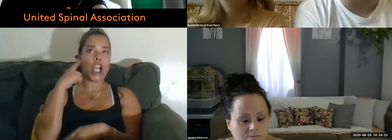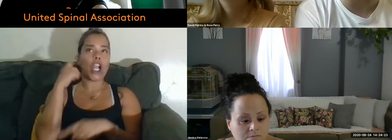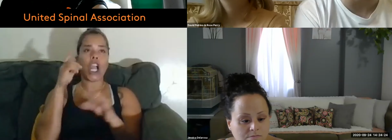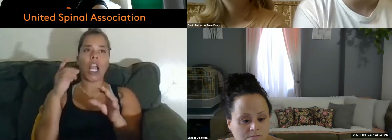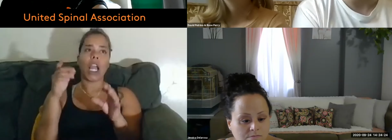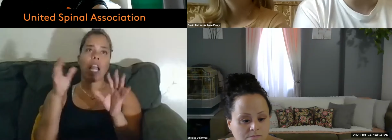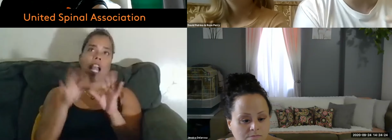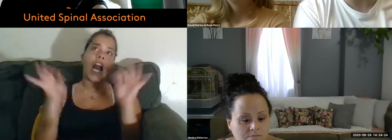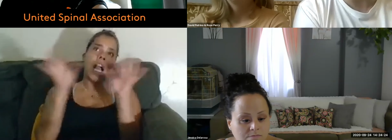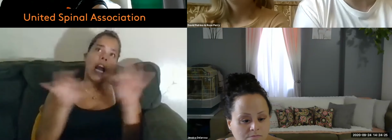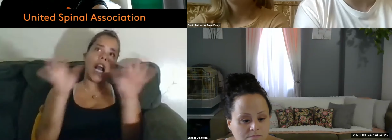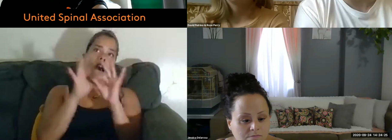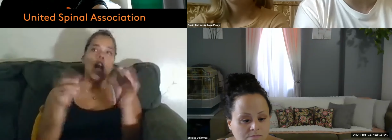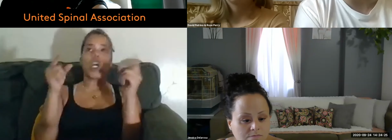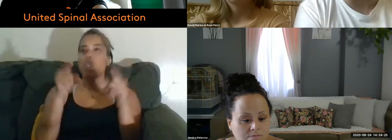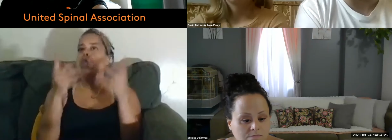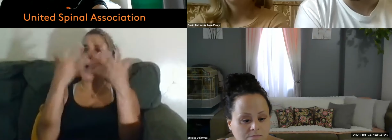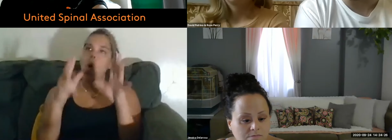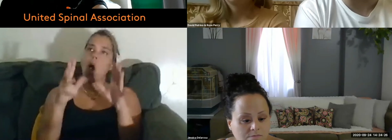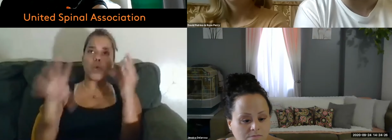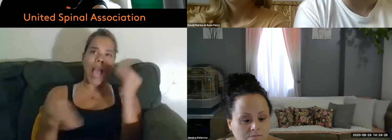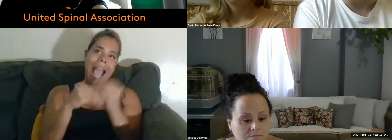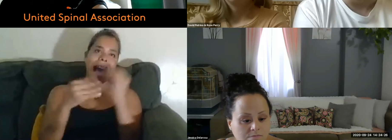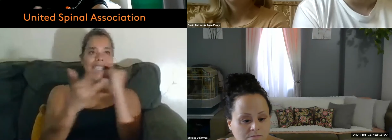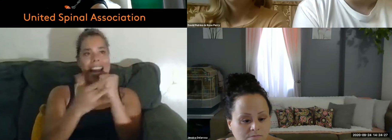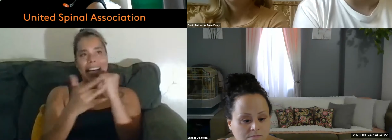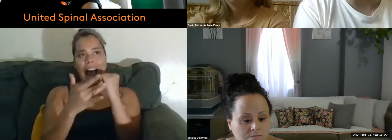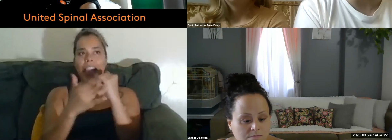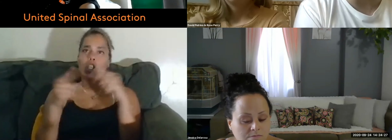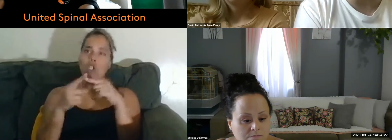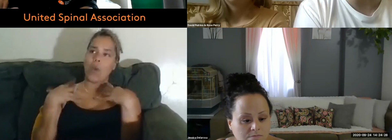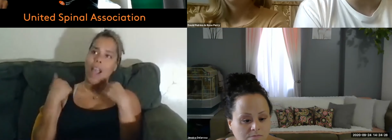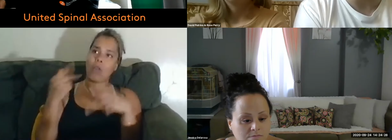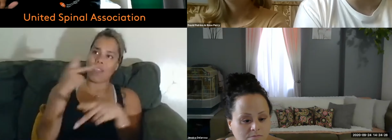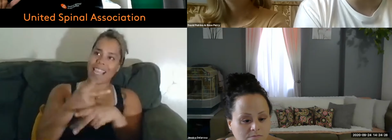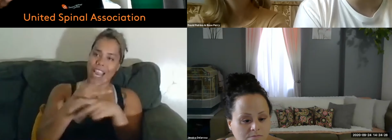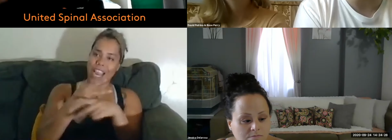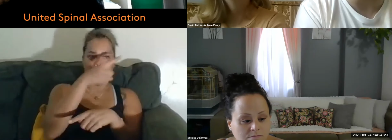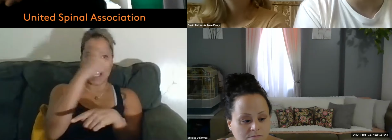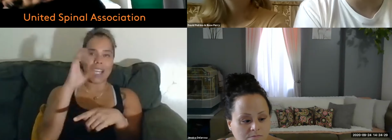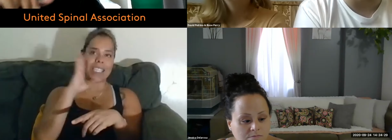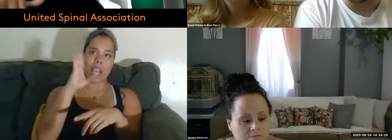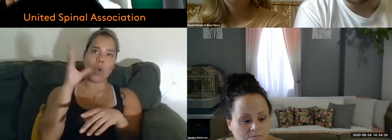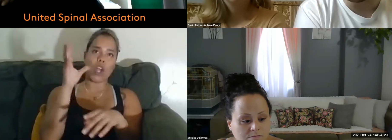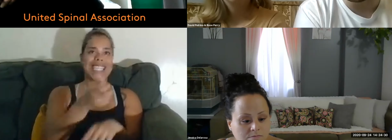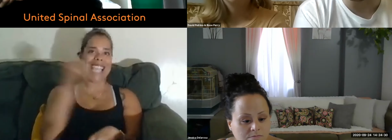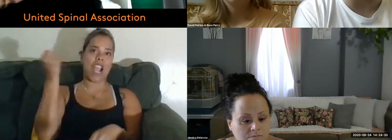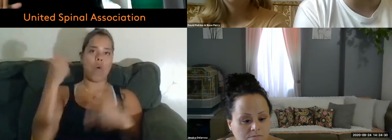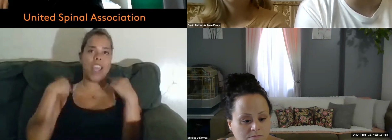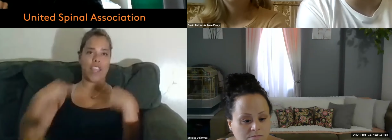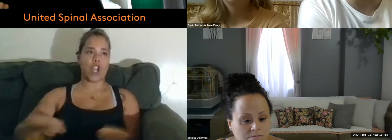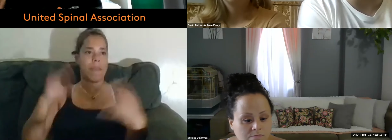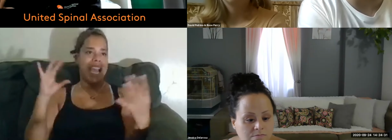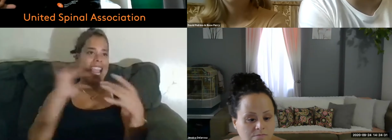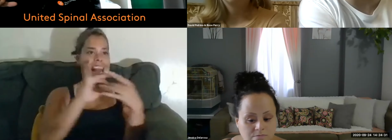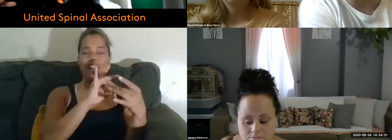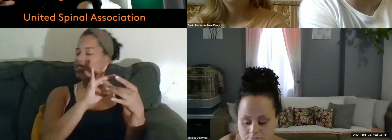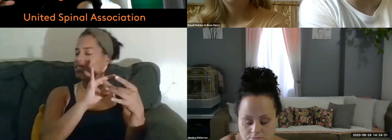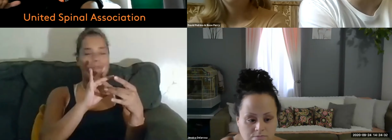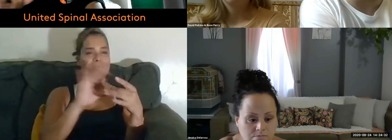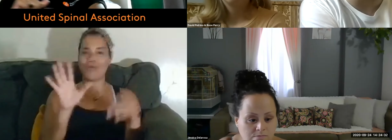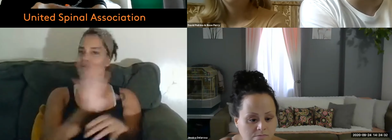to healthcare. It's going to take the humanity away from healthcare. But what we're seeing here is when you use technology right, it adds humanity